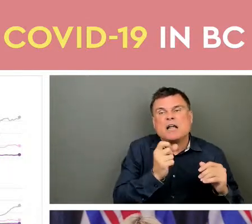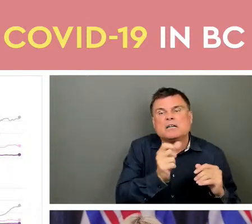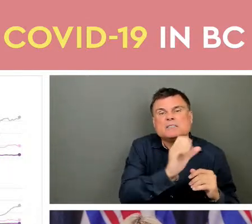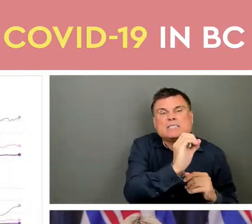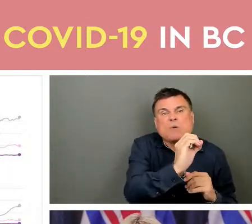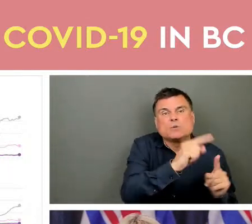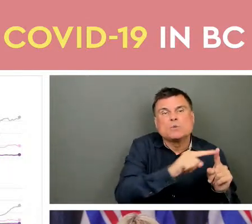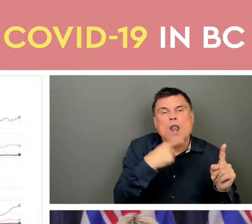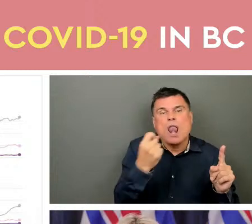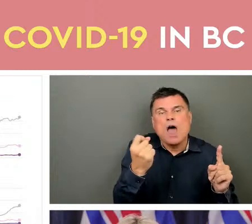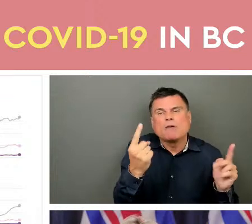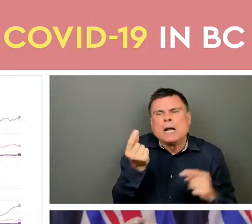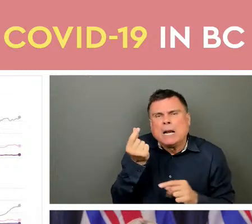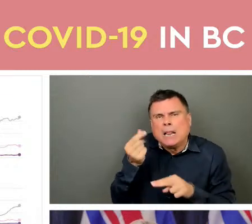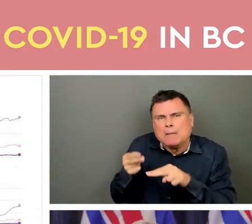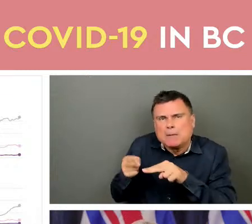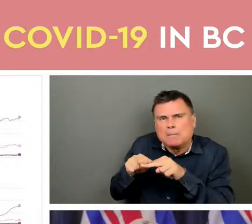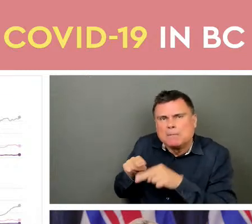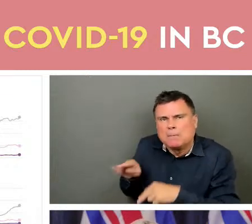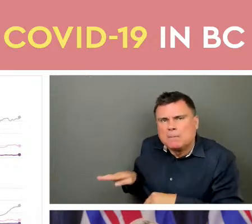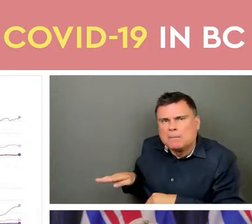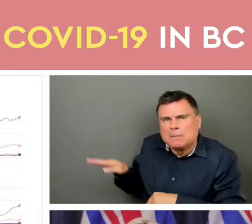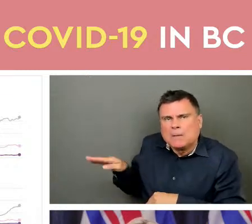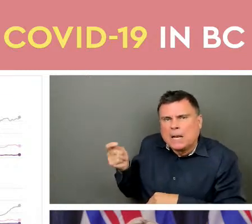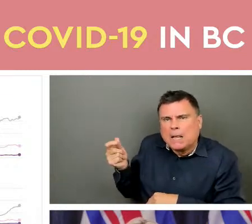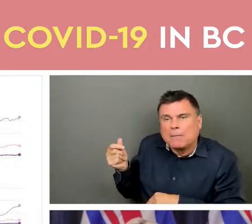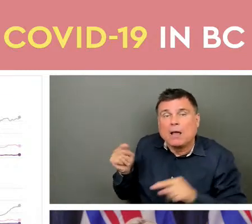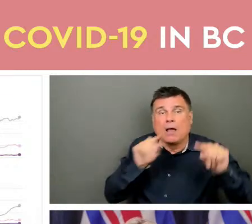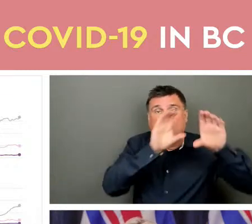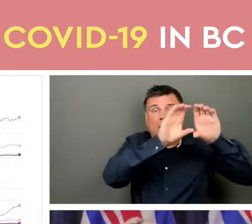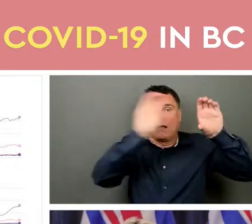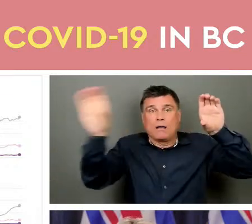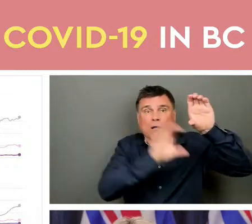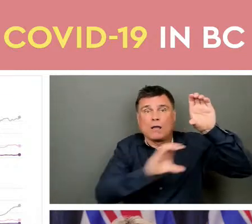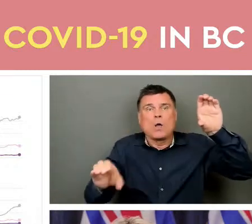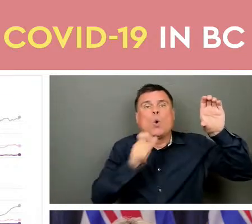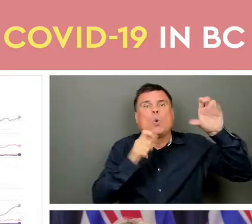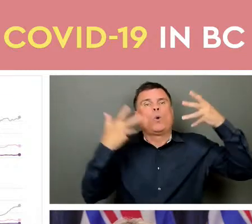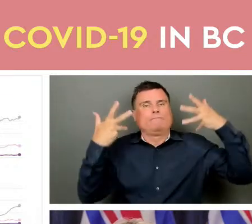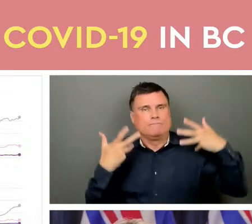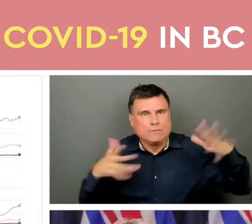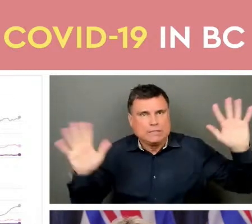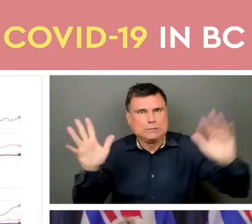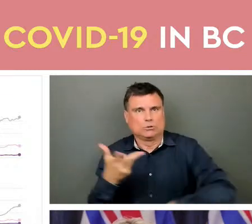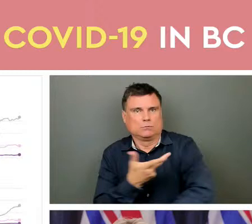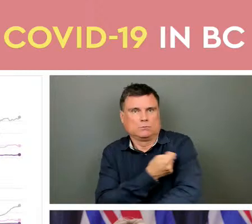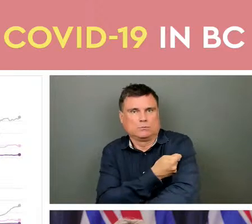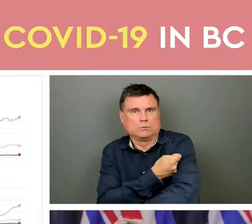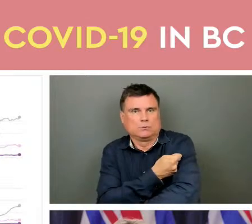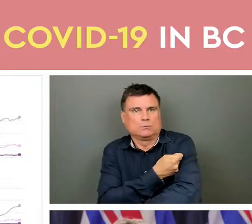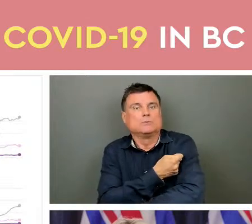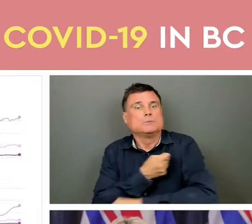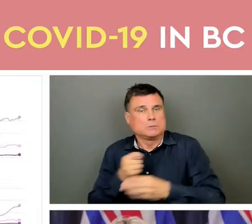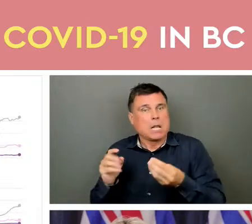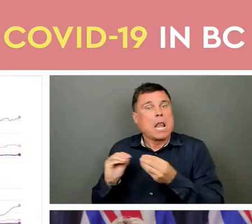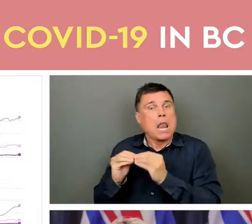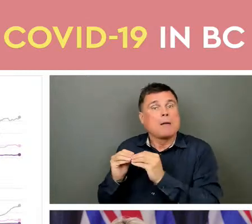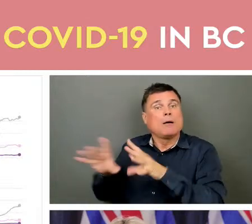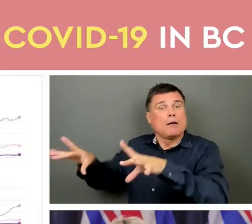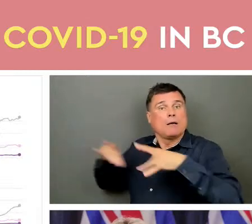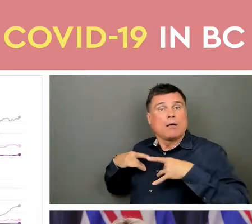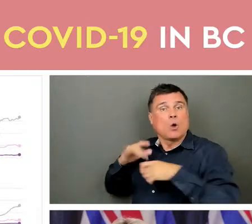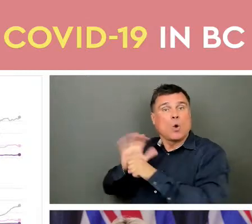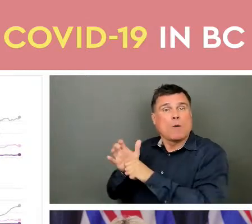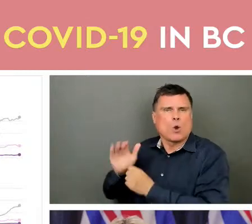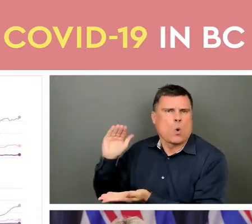fully vaccinated have a very low and stable case rate across the age groups. This tells us that